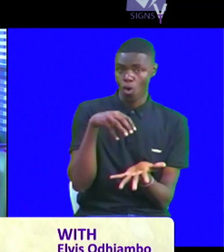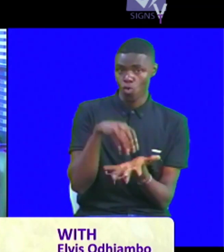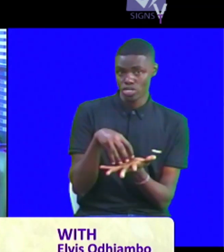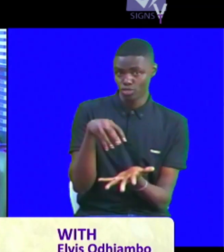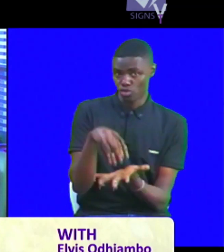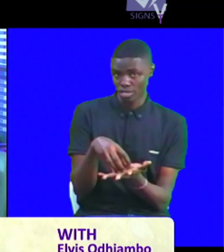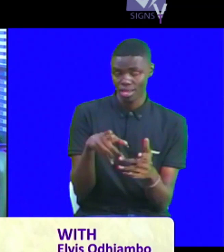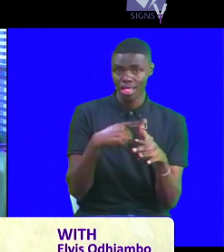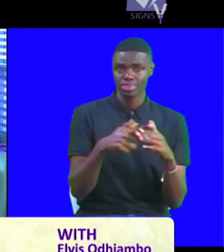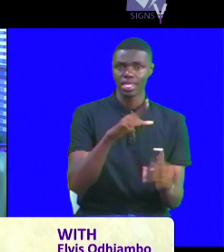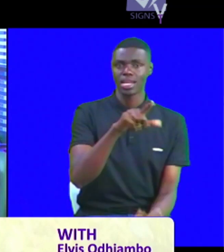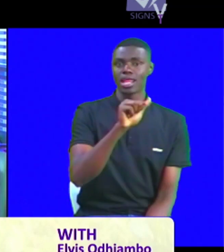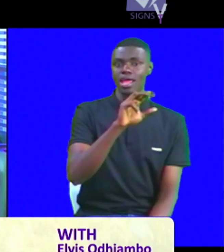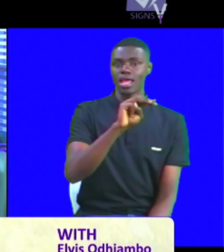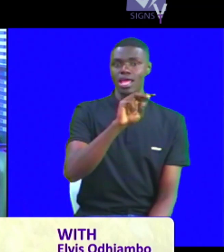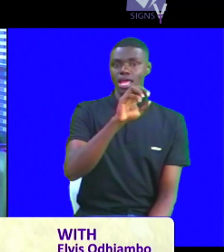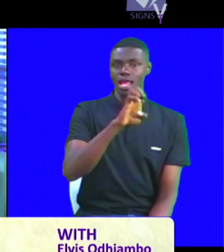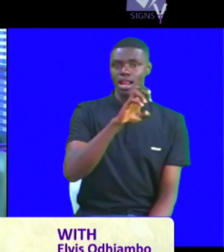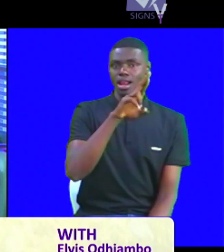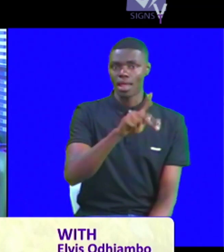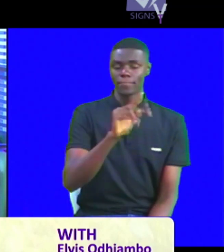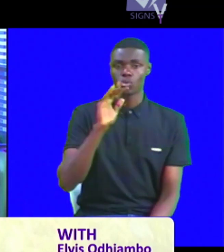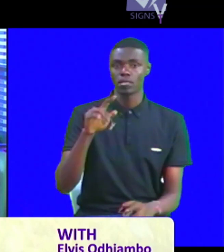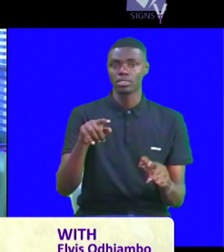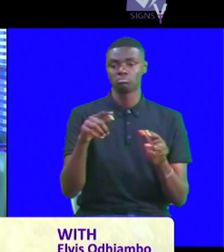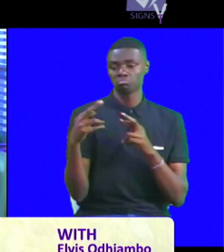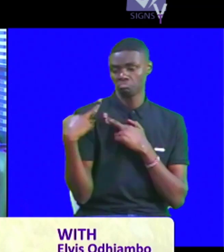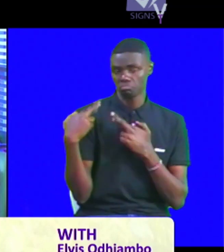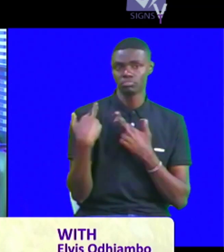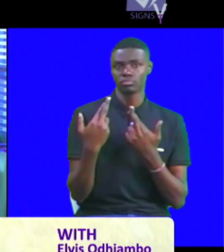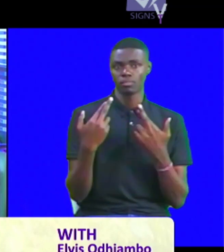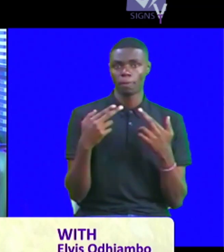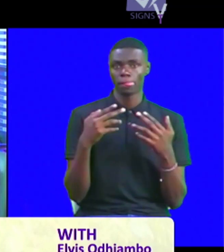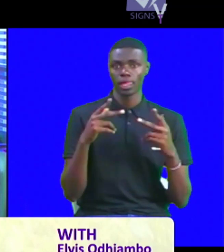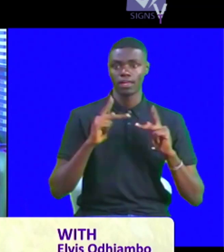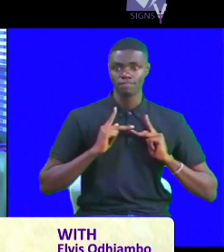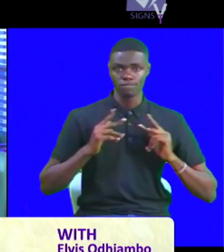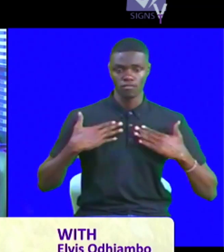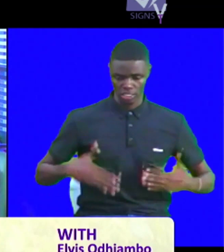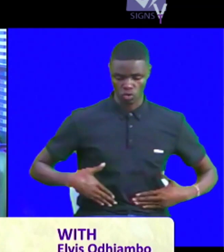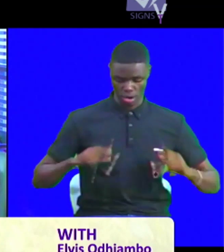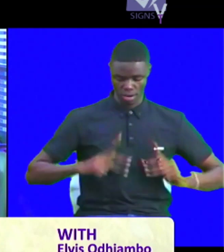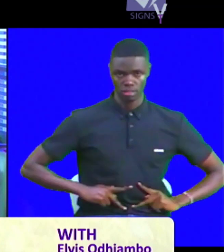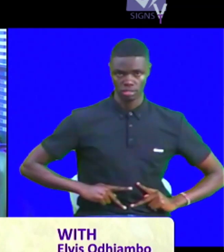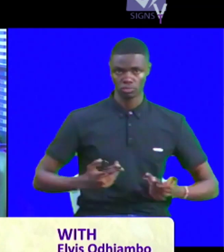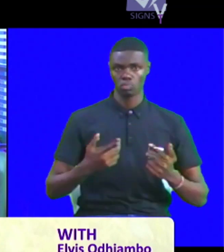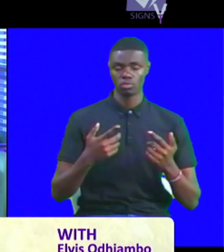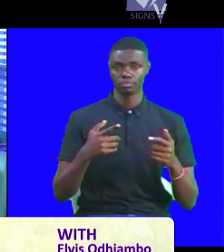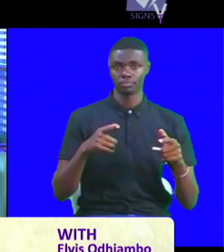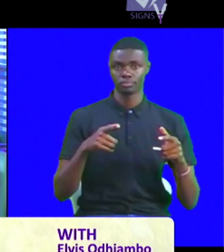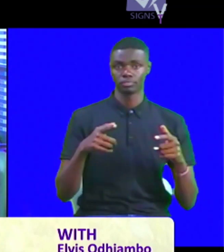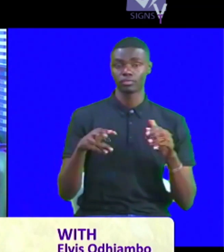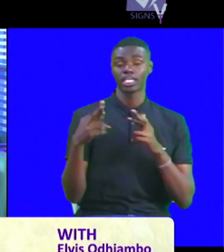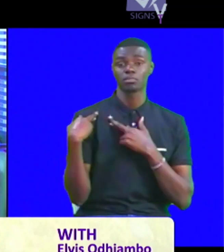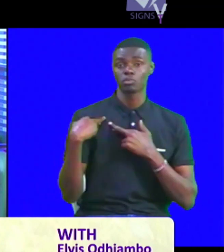of strength and conditioning. Then Lamek Bongoko will be in charge of the team physio. That is the whole team